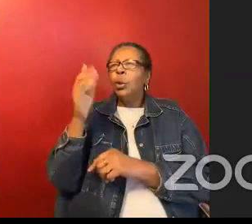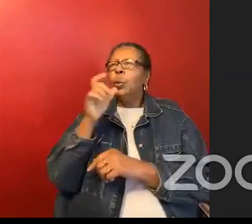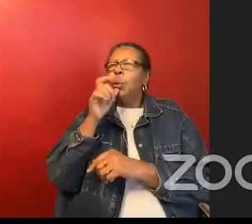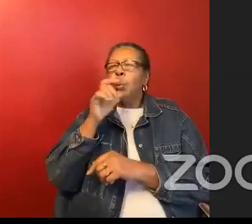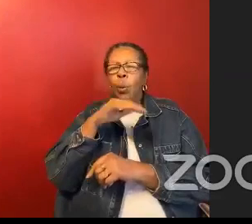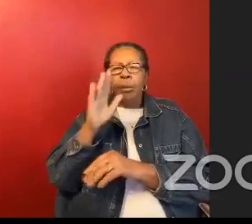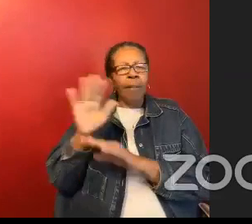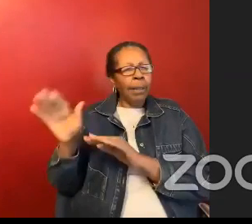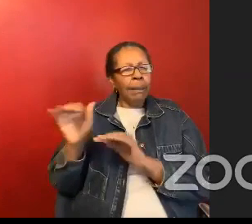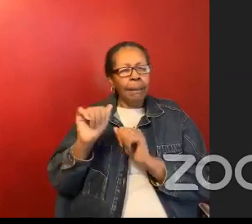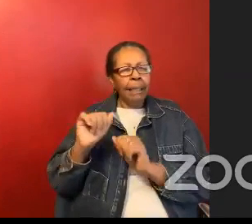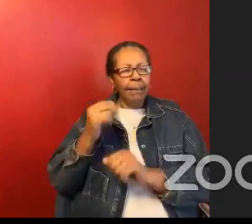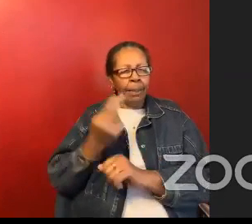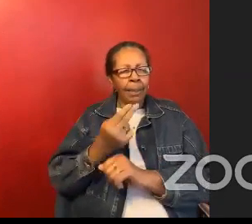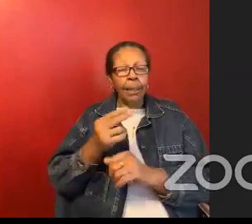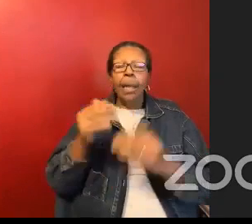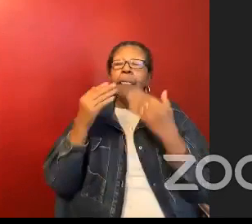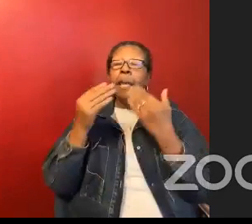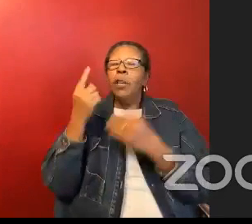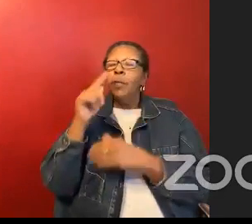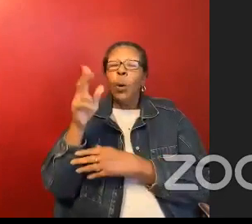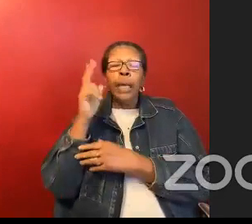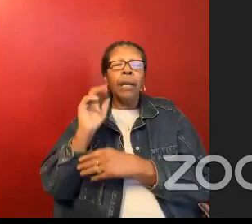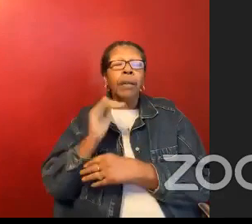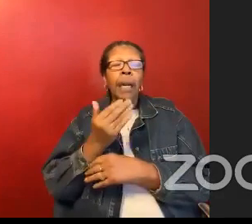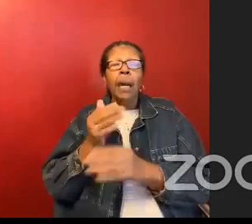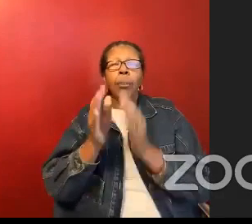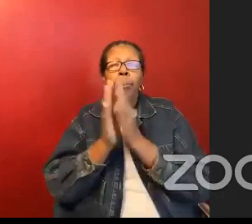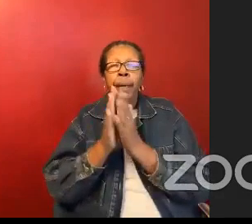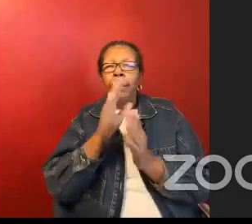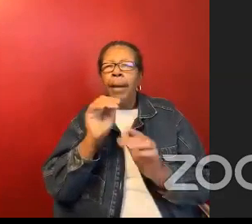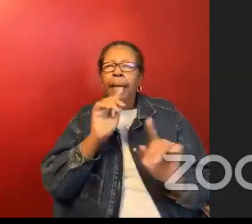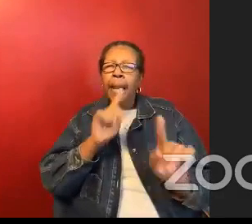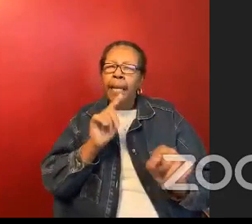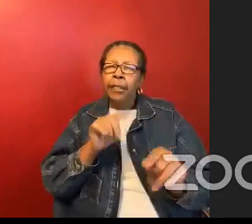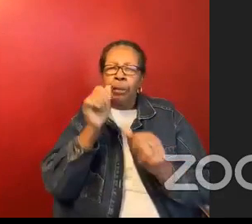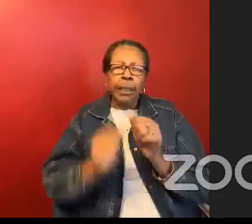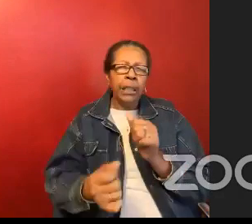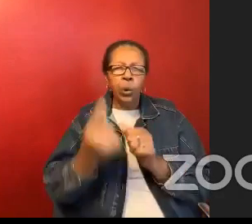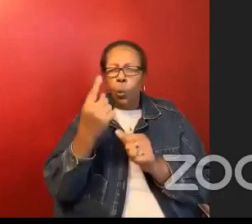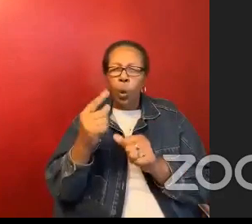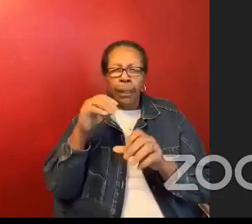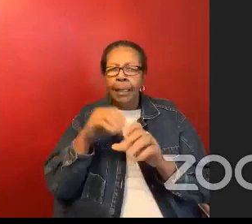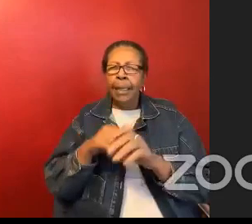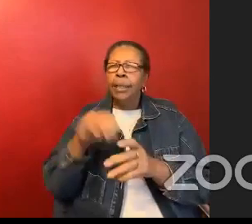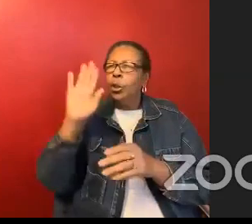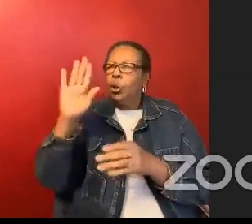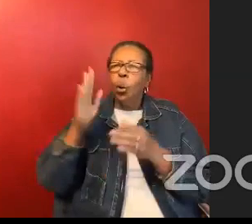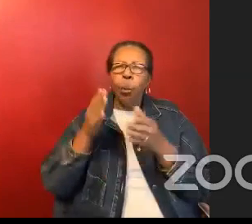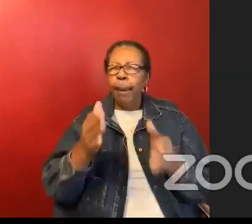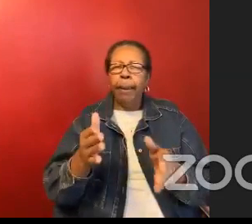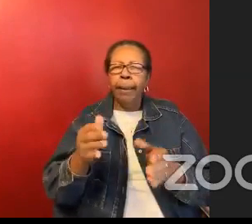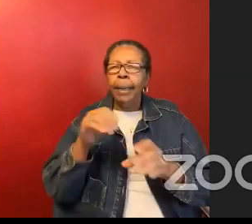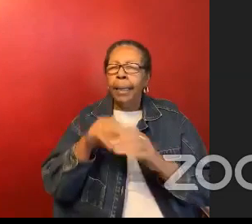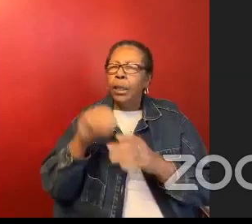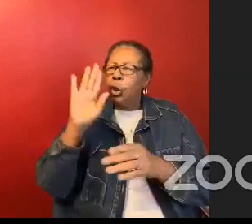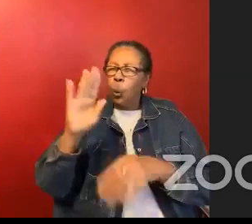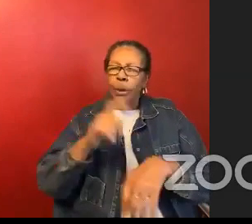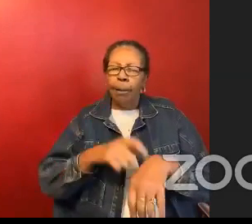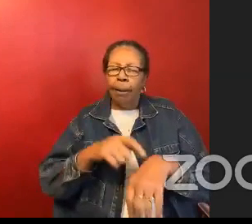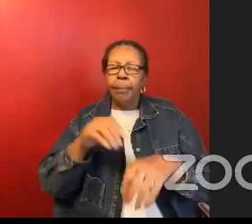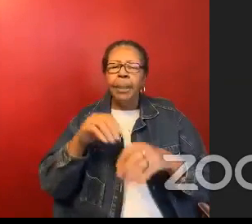for hearing our prayer and answering each one of them in its own way and its own time. In Jesus'